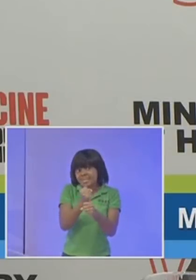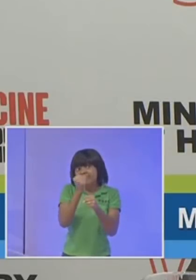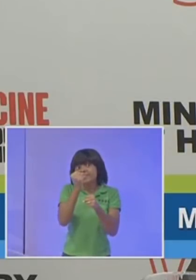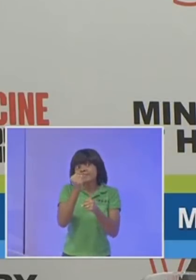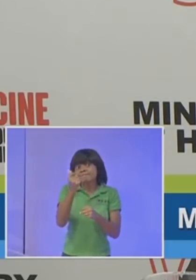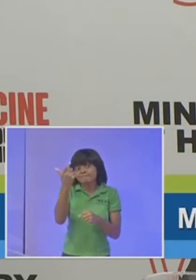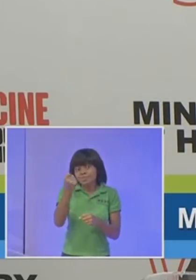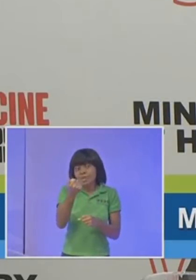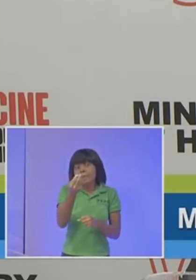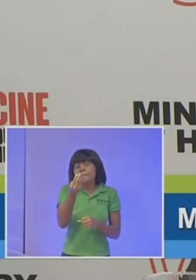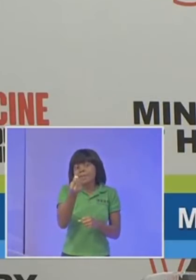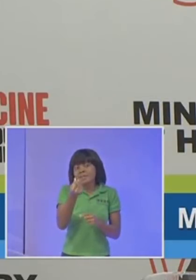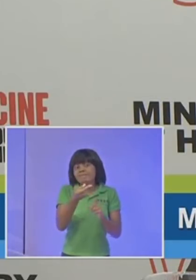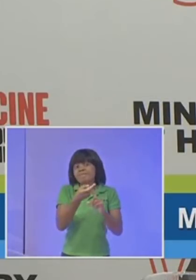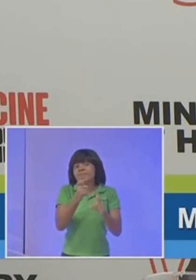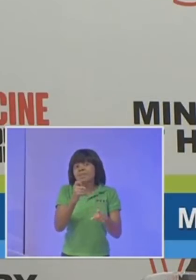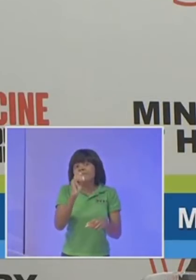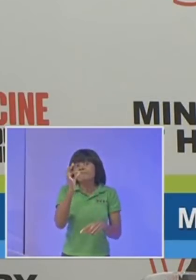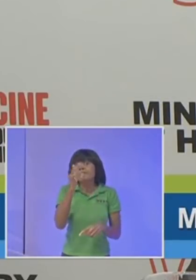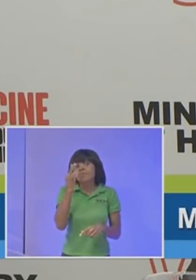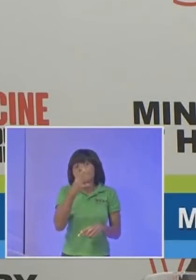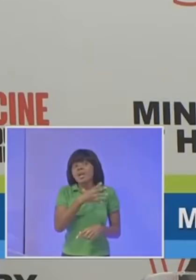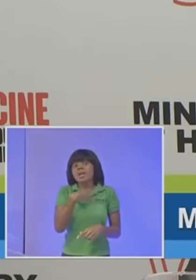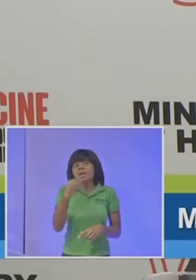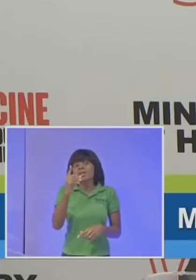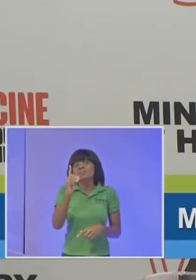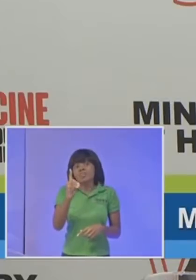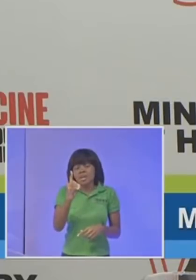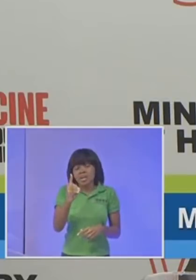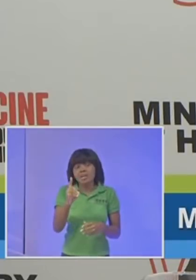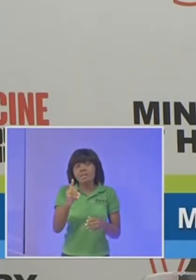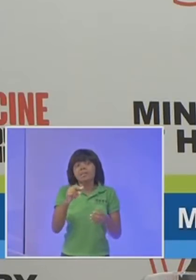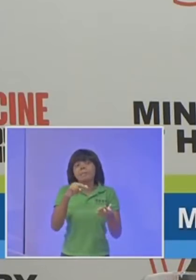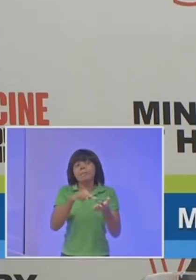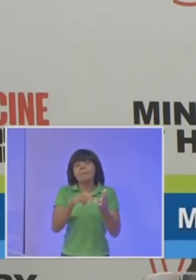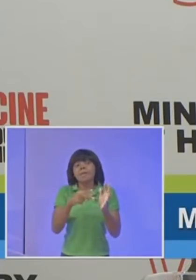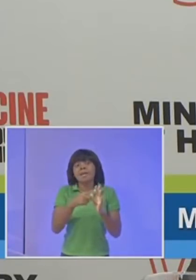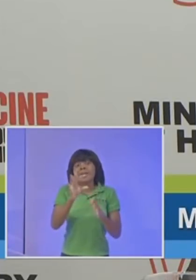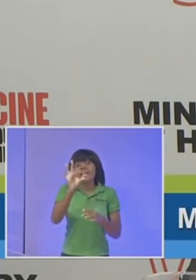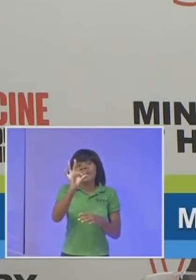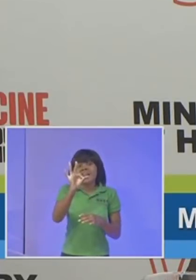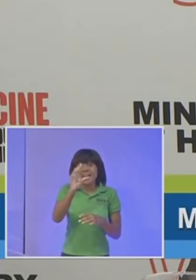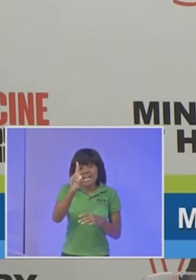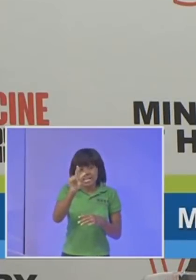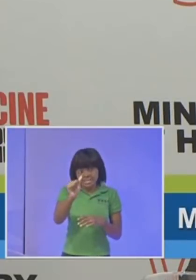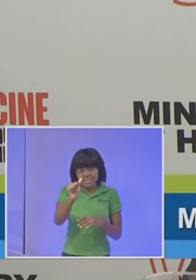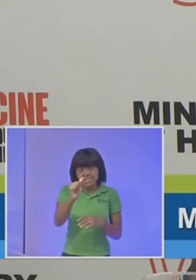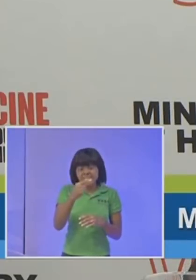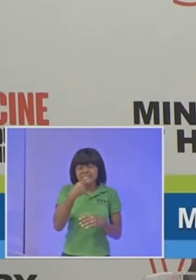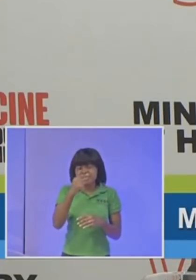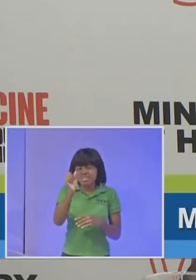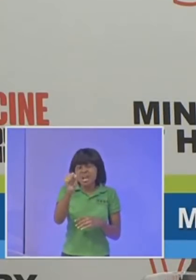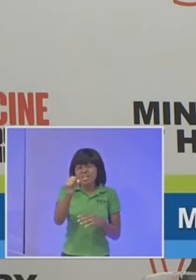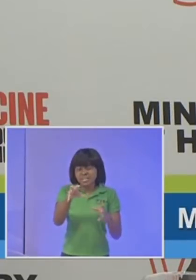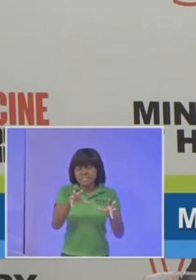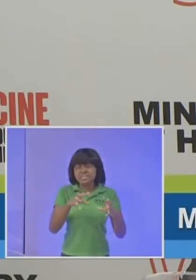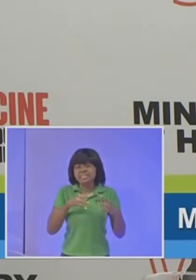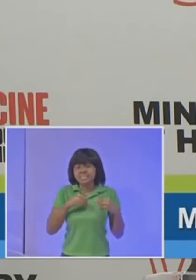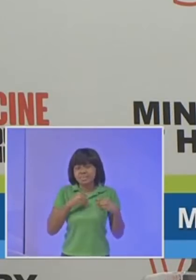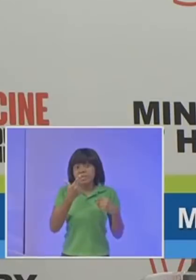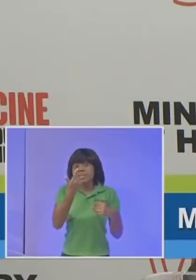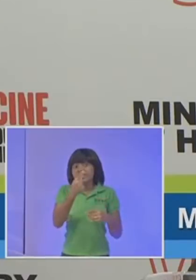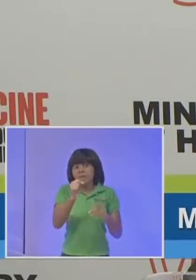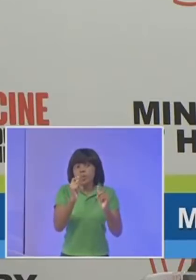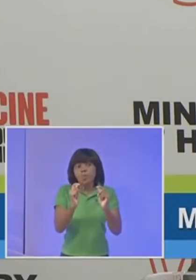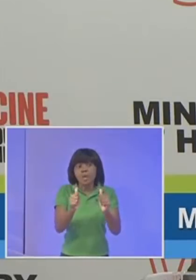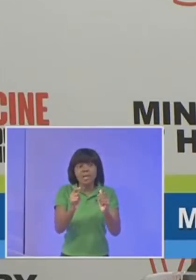and Drugs, and people are using it. But I would like the CMO just to talk about the